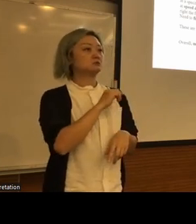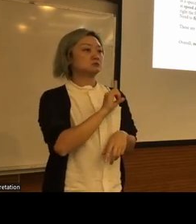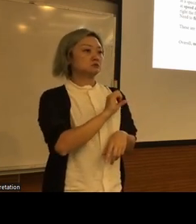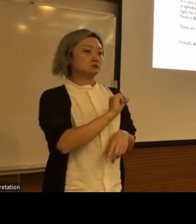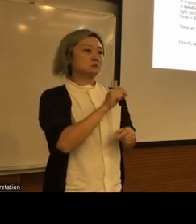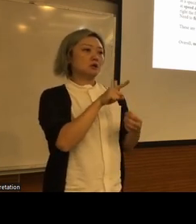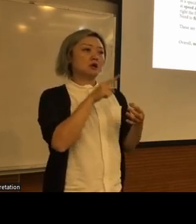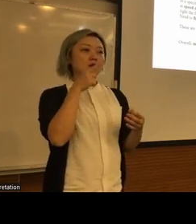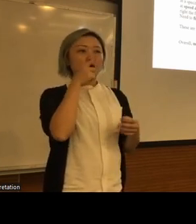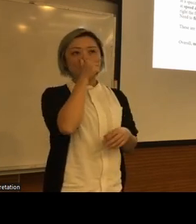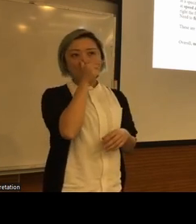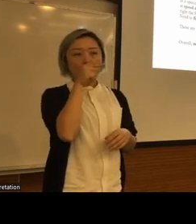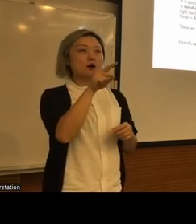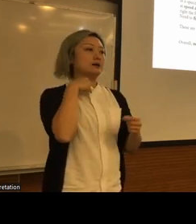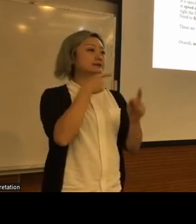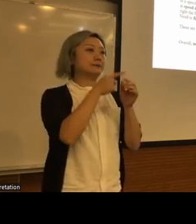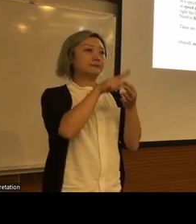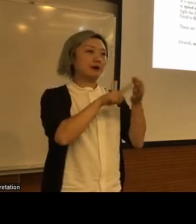in Russia.